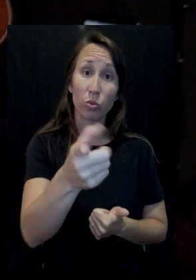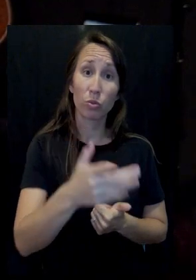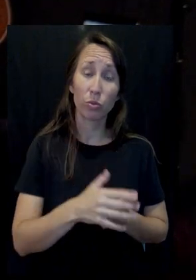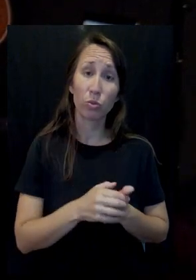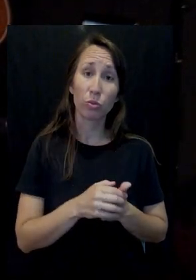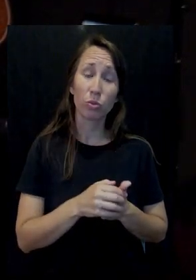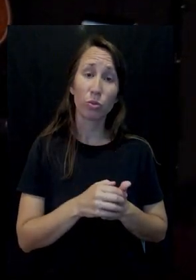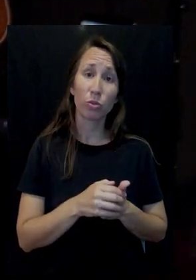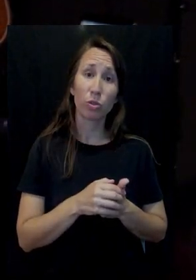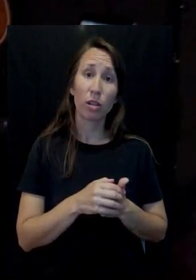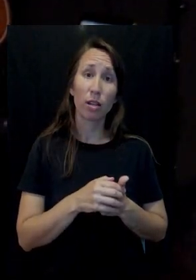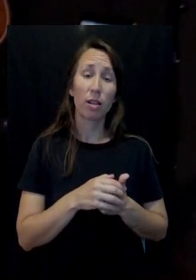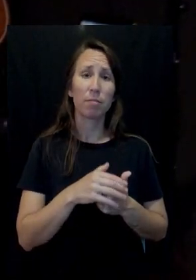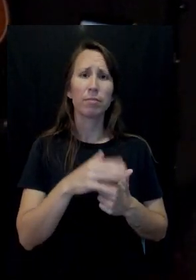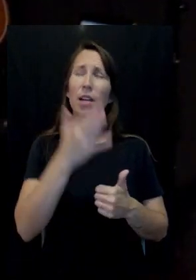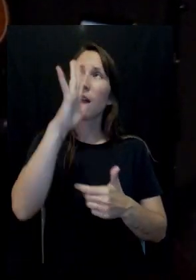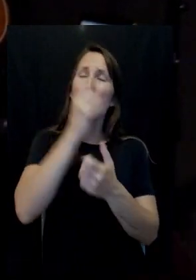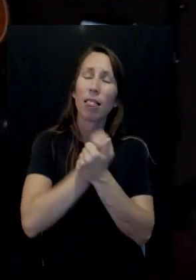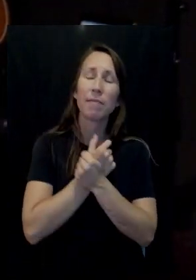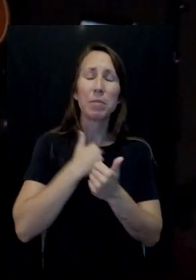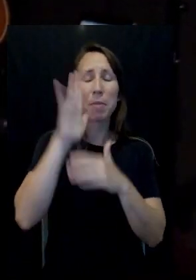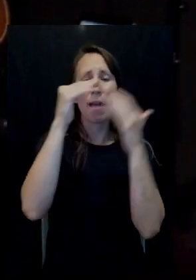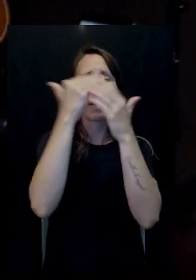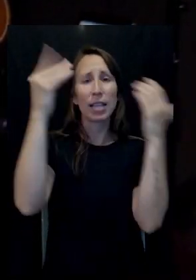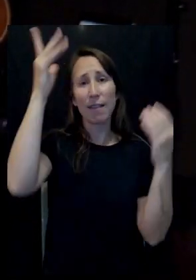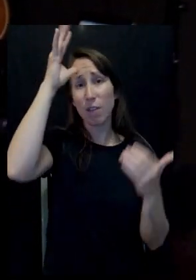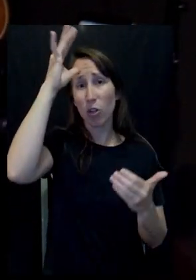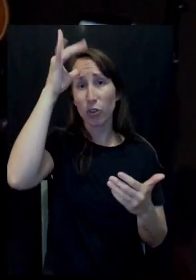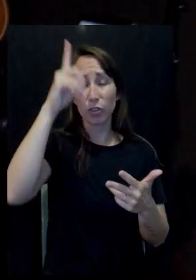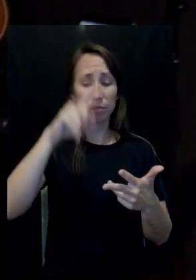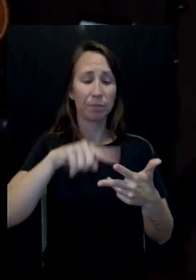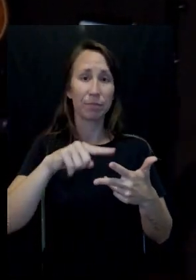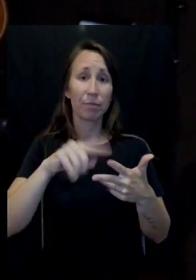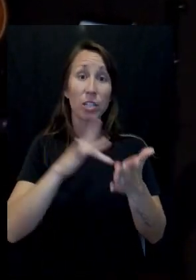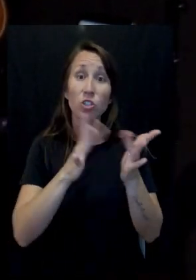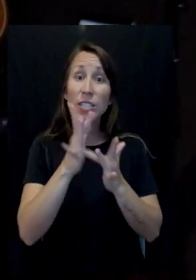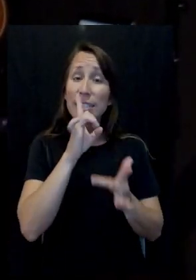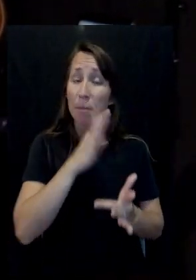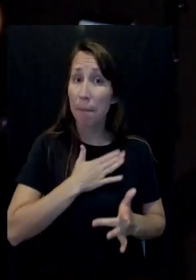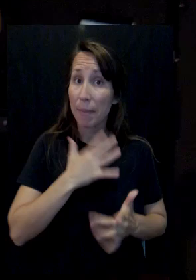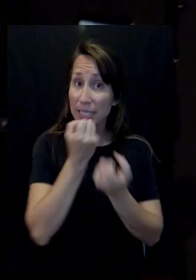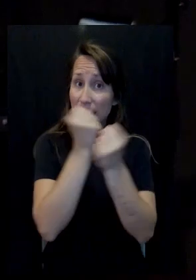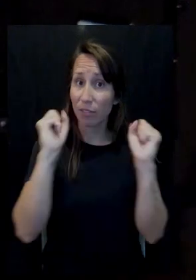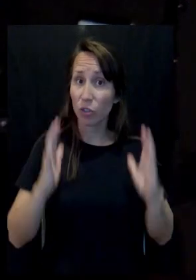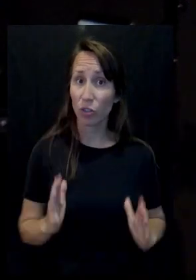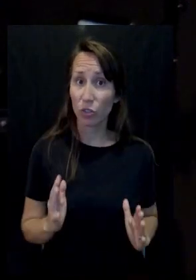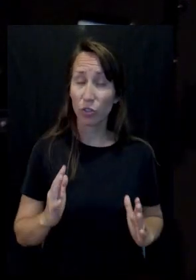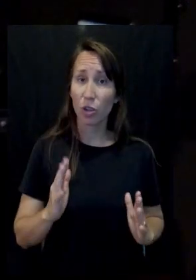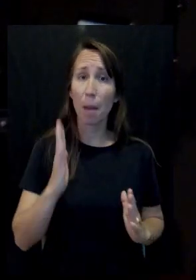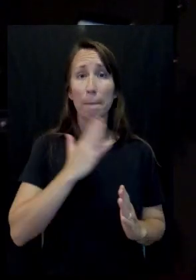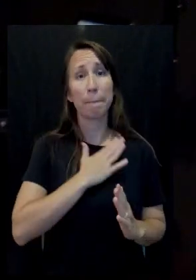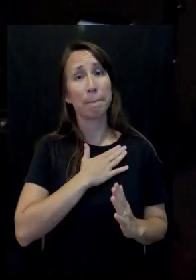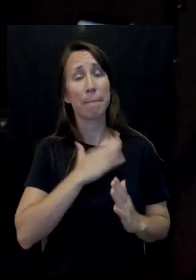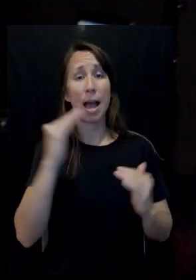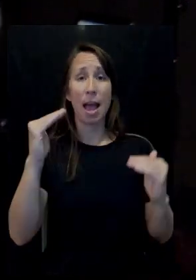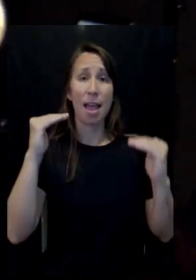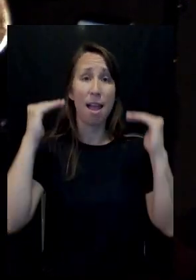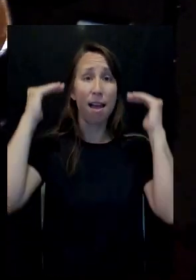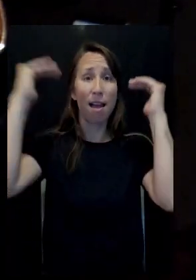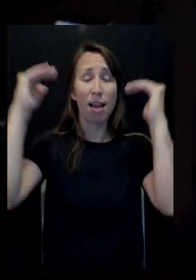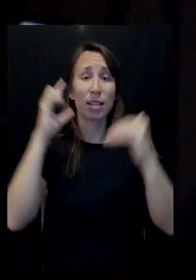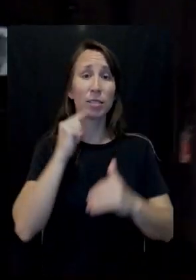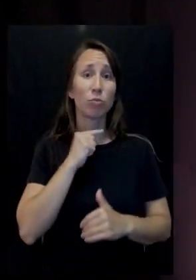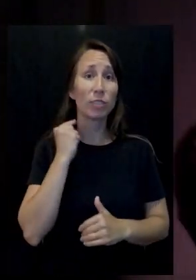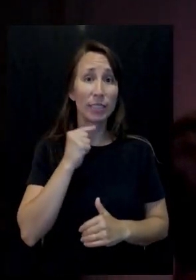God loves me. He's my heavenly Father. The second thing was this, Jesus is my Savior. He's my high priest and my salvation pioneer.